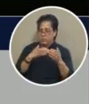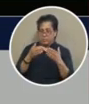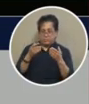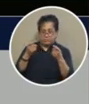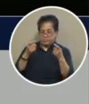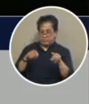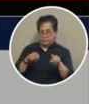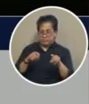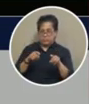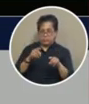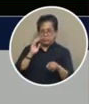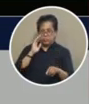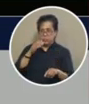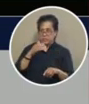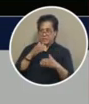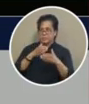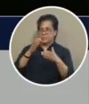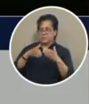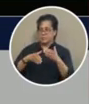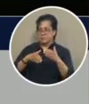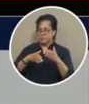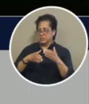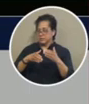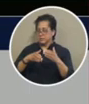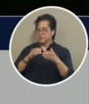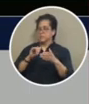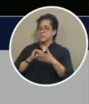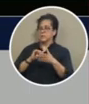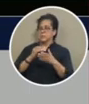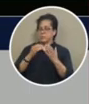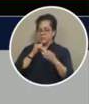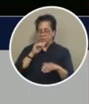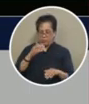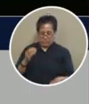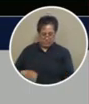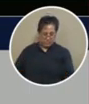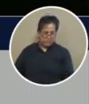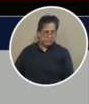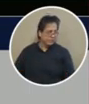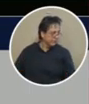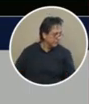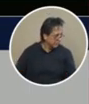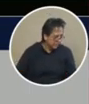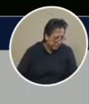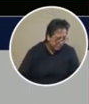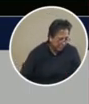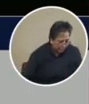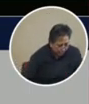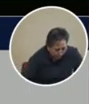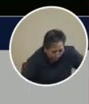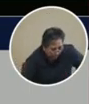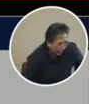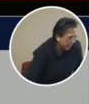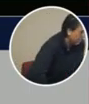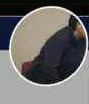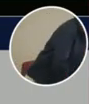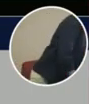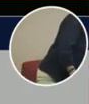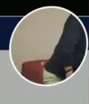does ultimately get completed, that building may not open because of COVID-19